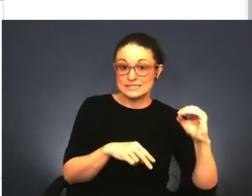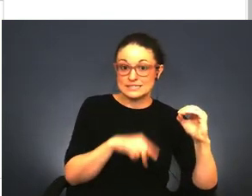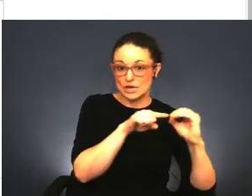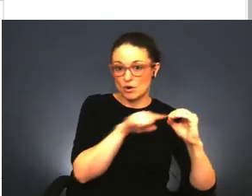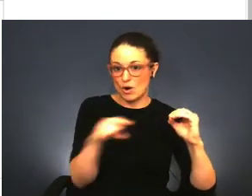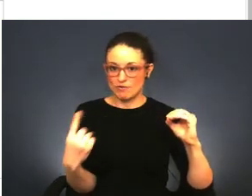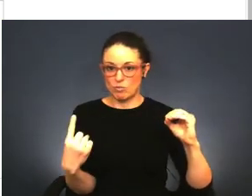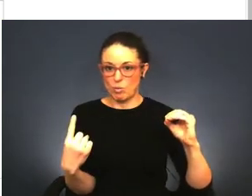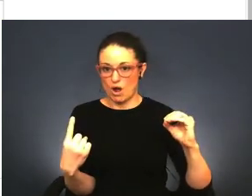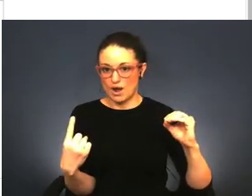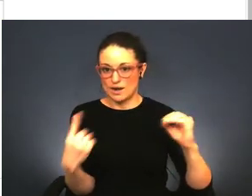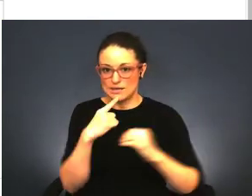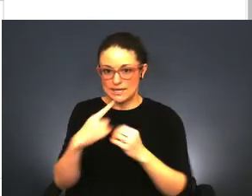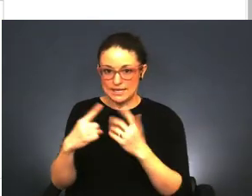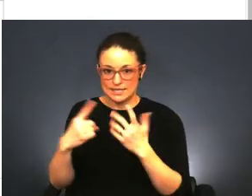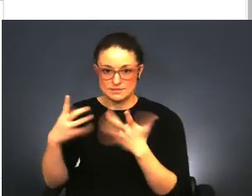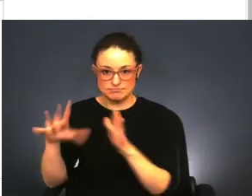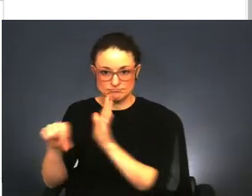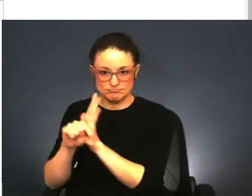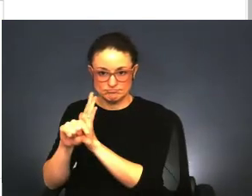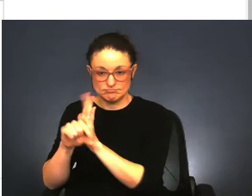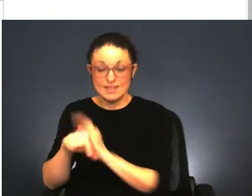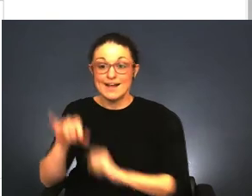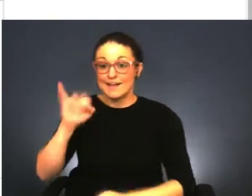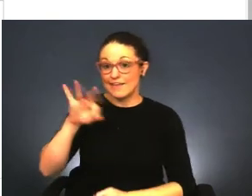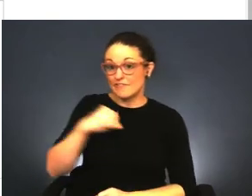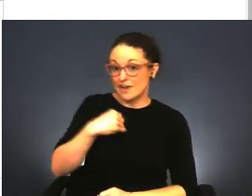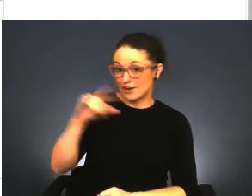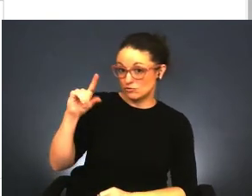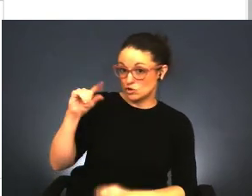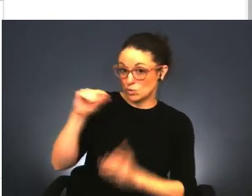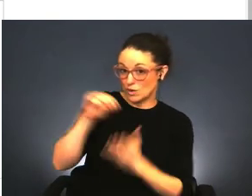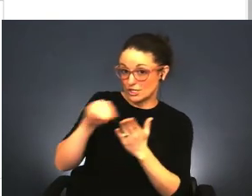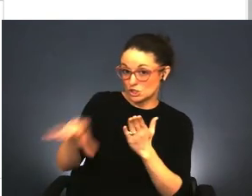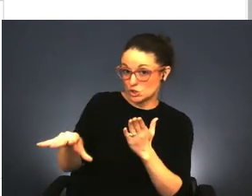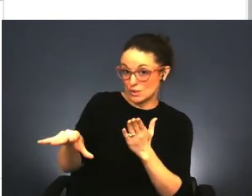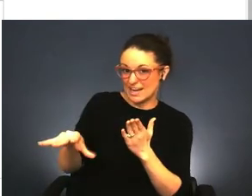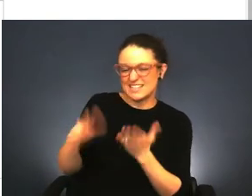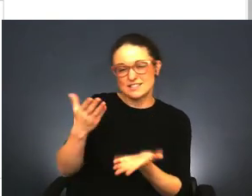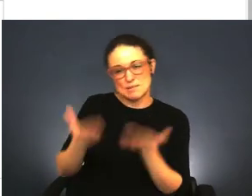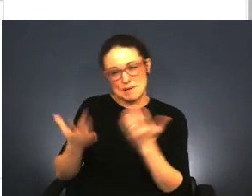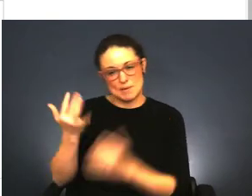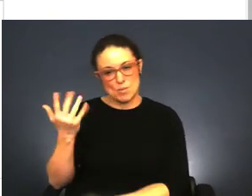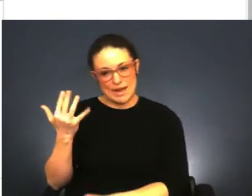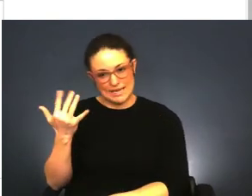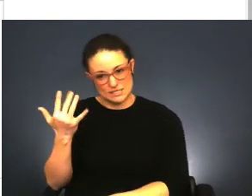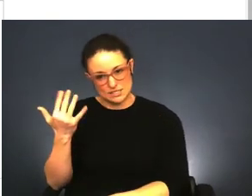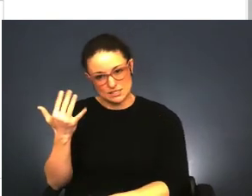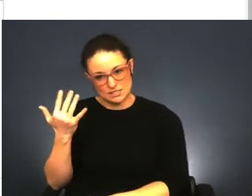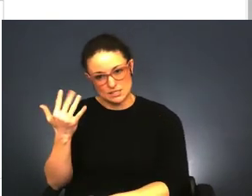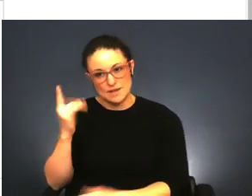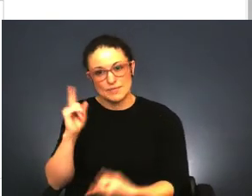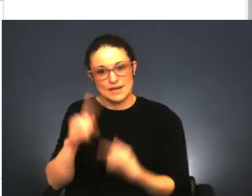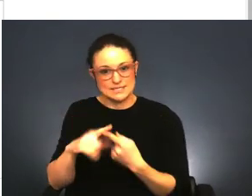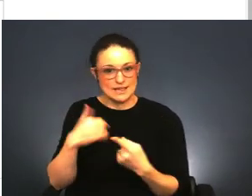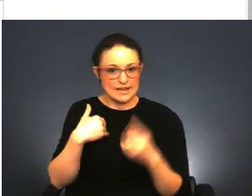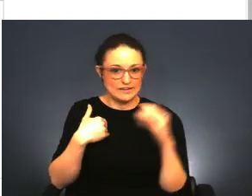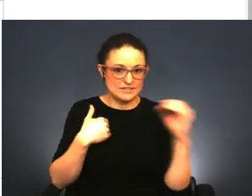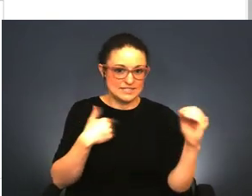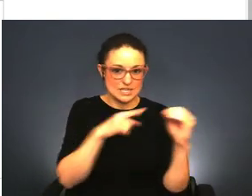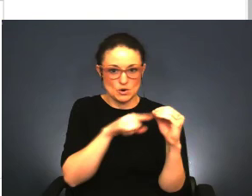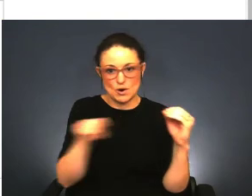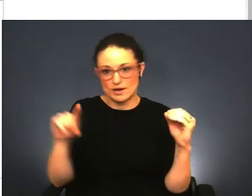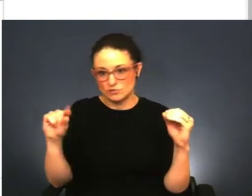graded. If I have 20 students, I might want to wait a while until I've got 0 out of 20. Or I could grade as I